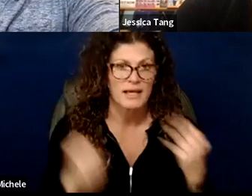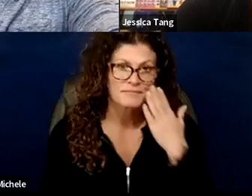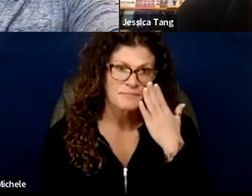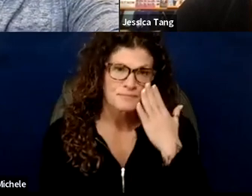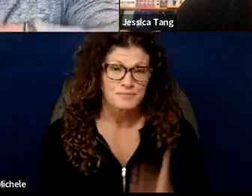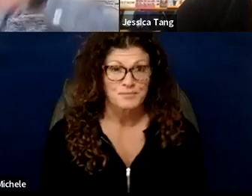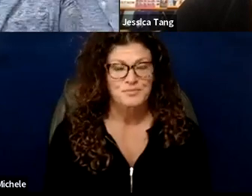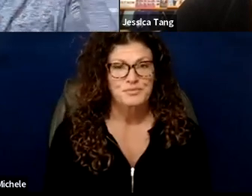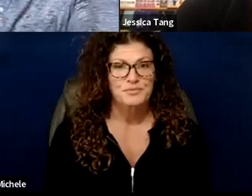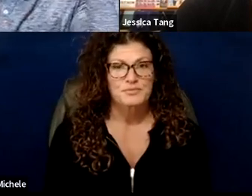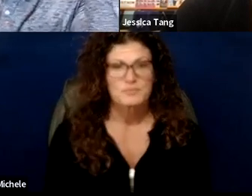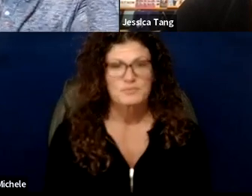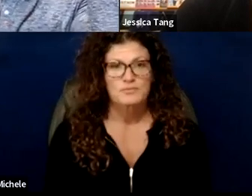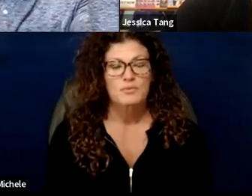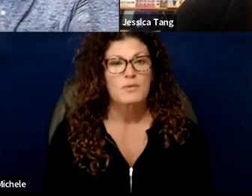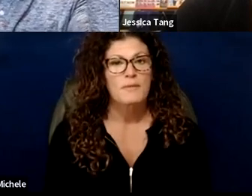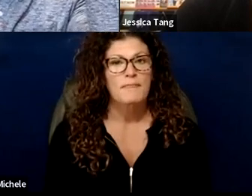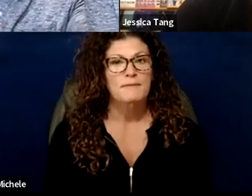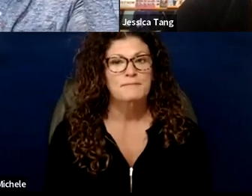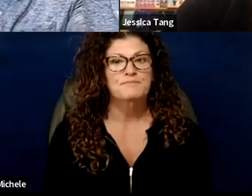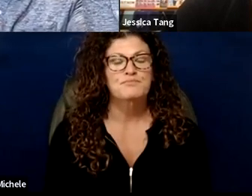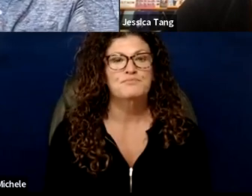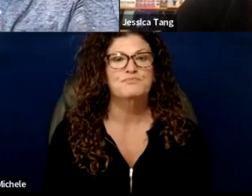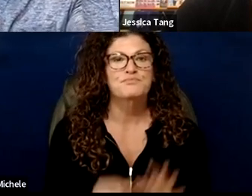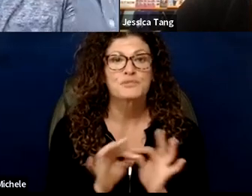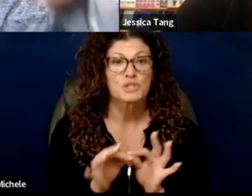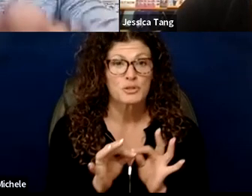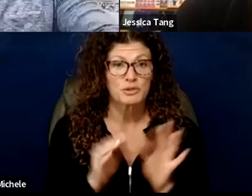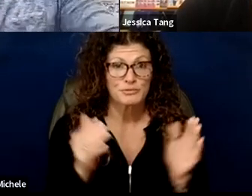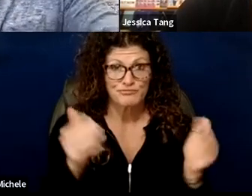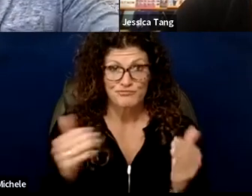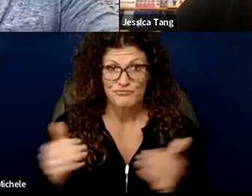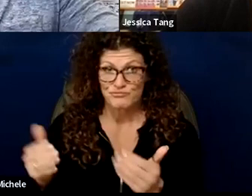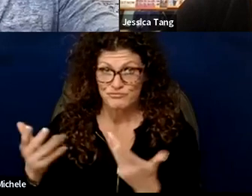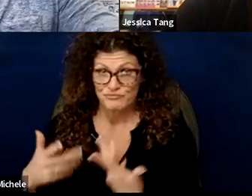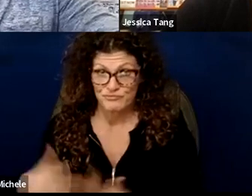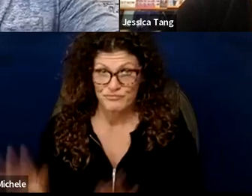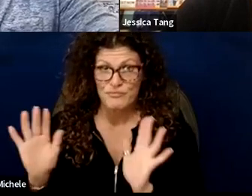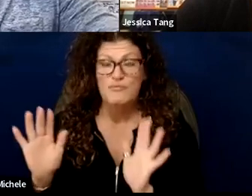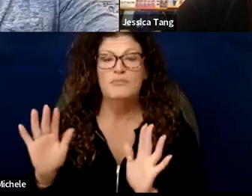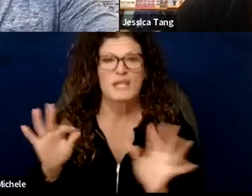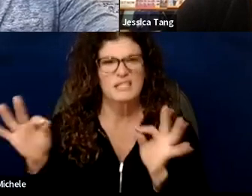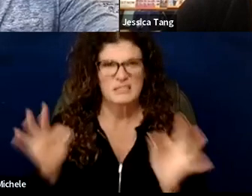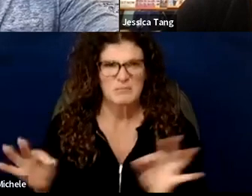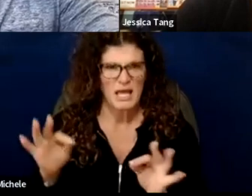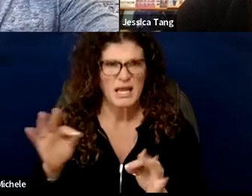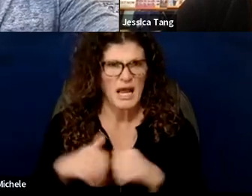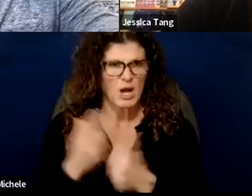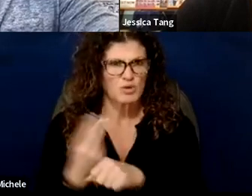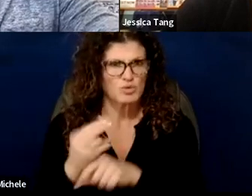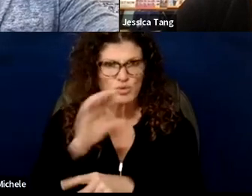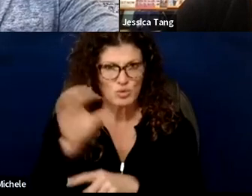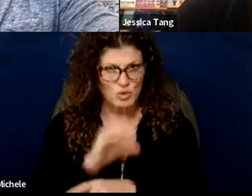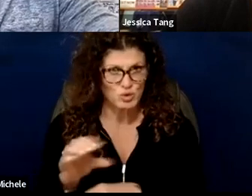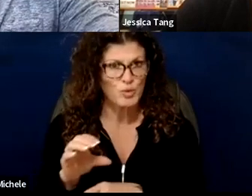Language. After the interpreters finish introducing themselves to you and providing Zoom instructions, we will activate